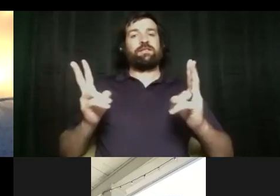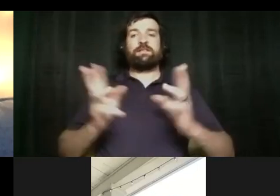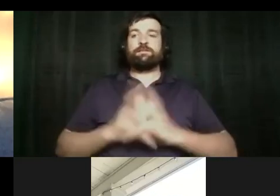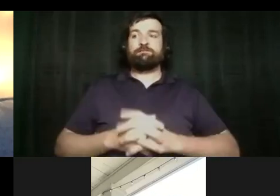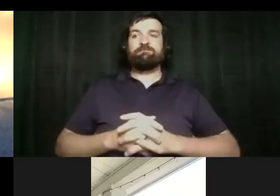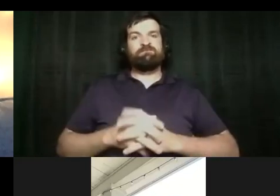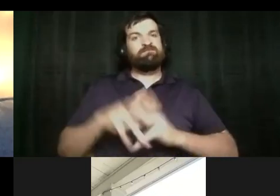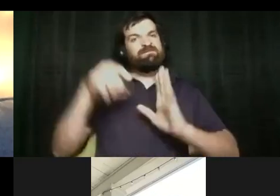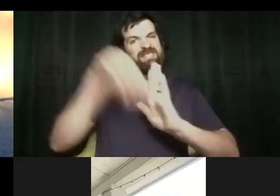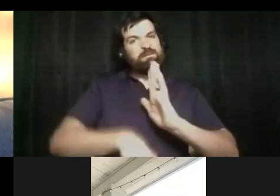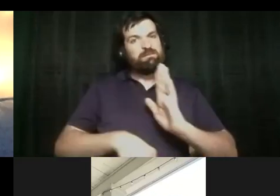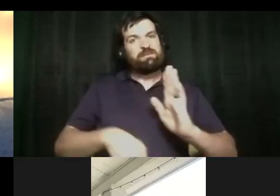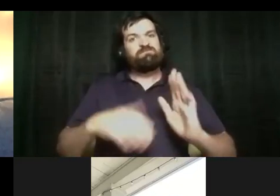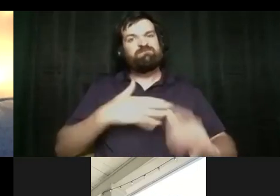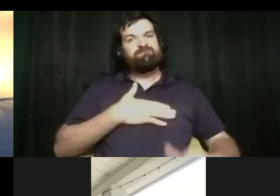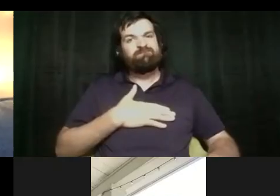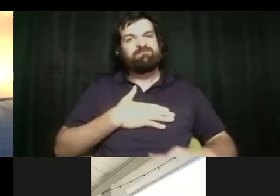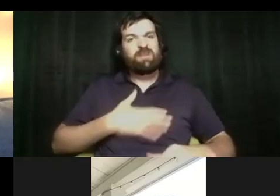deep. I always appreciate